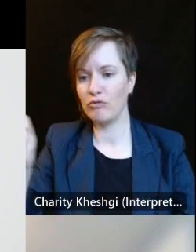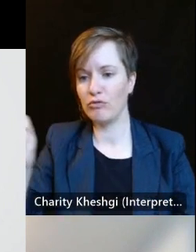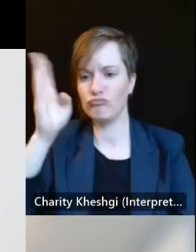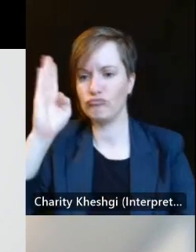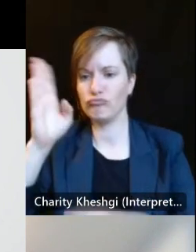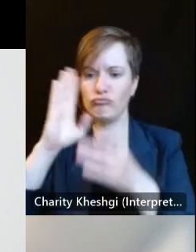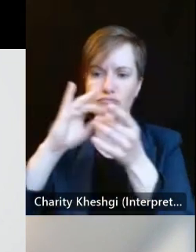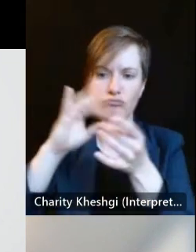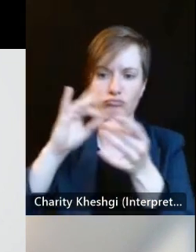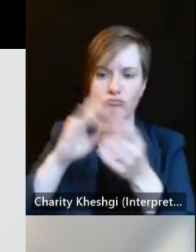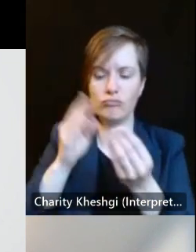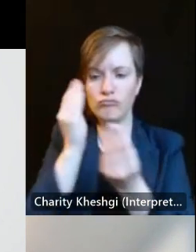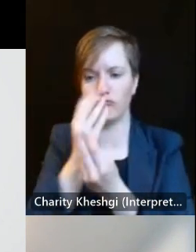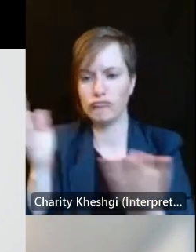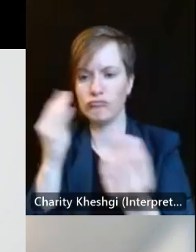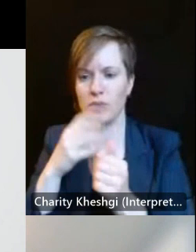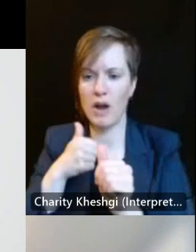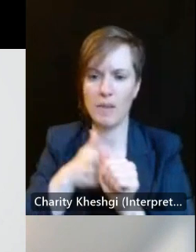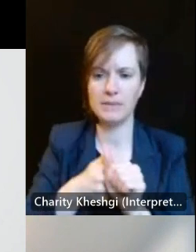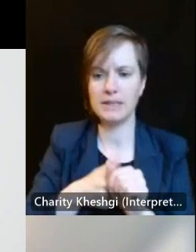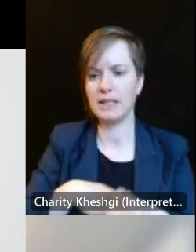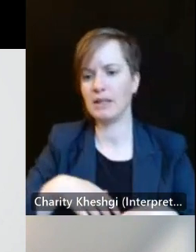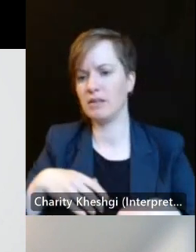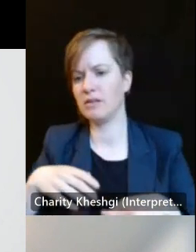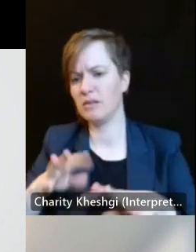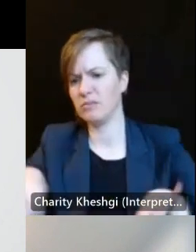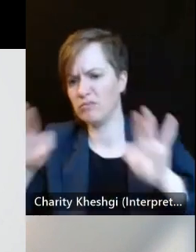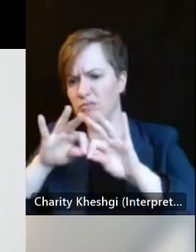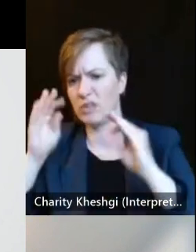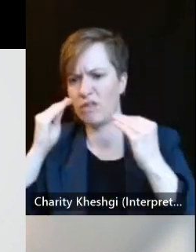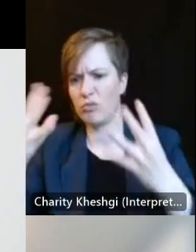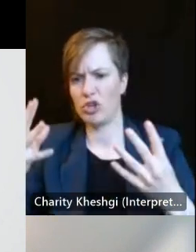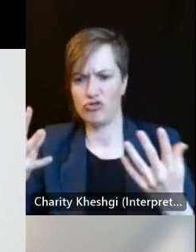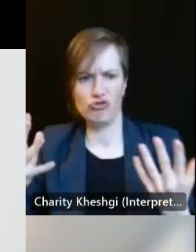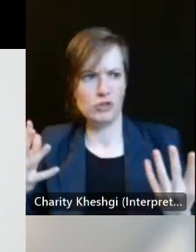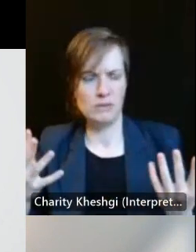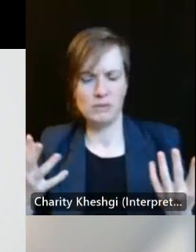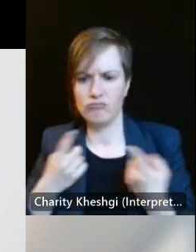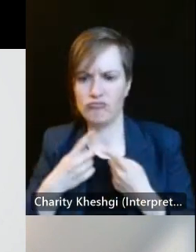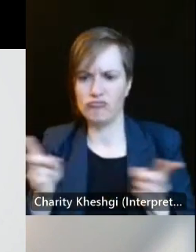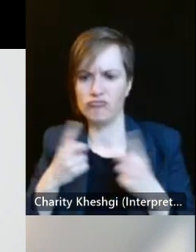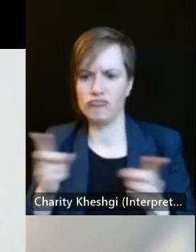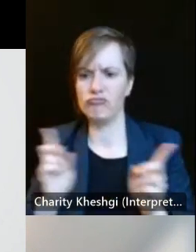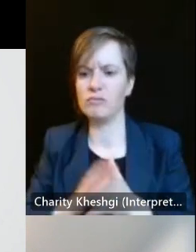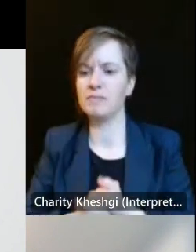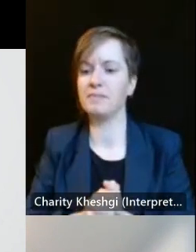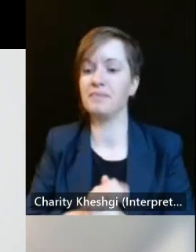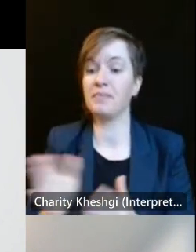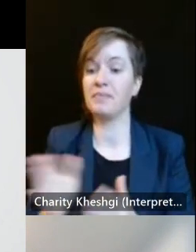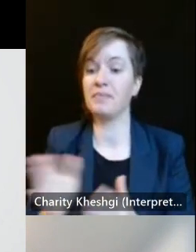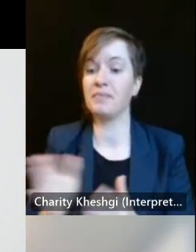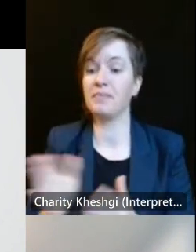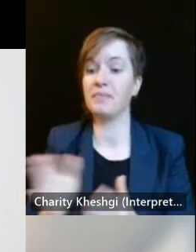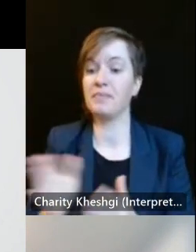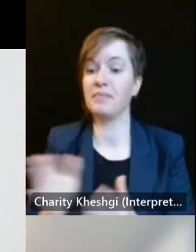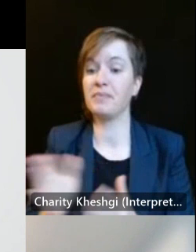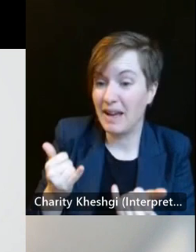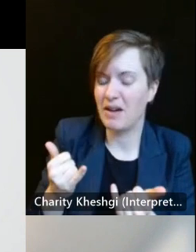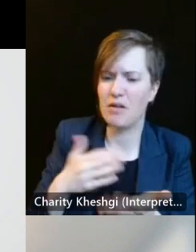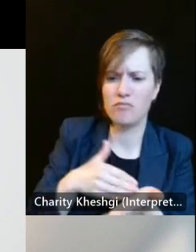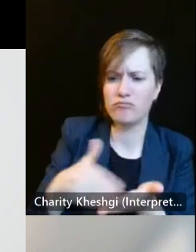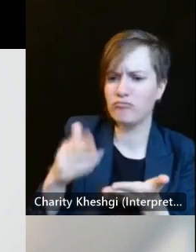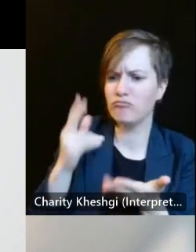critical information. And hopefully now, I believe that I'm correct, that oftentimes I do see